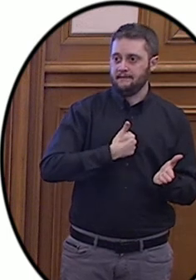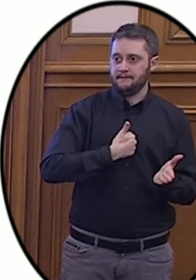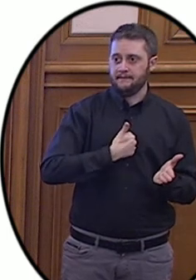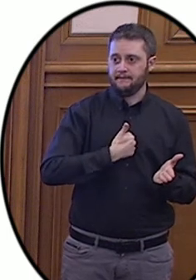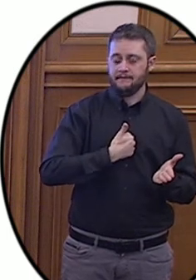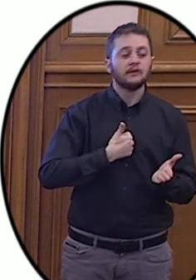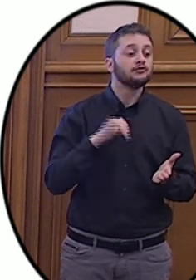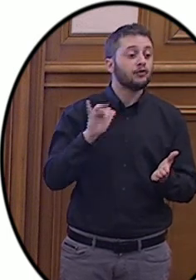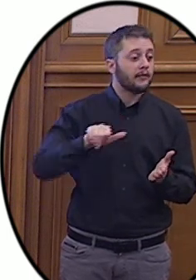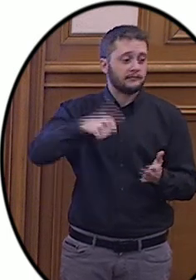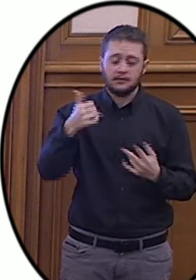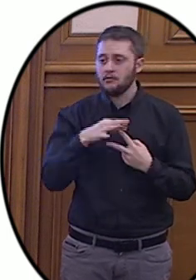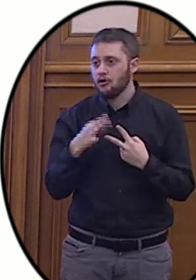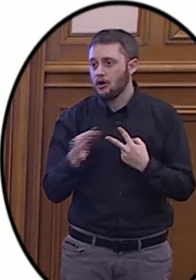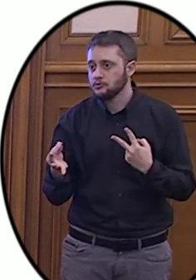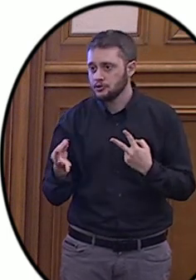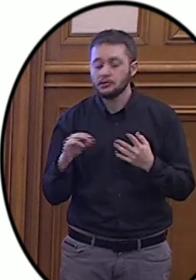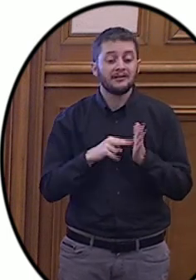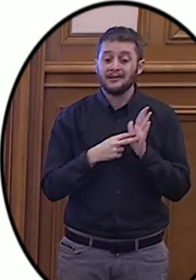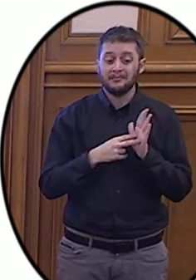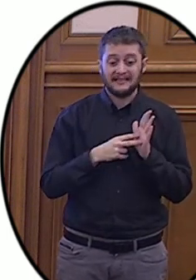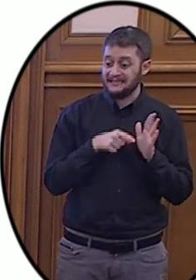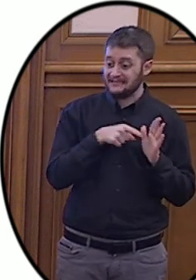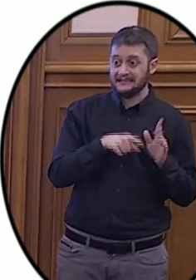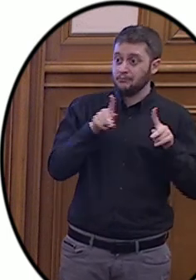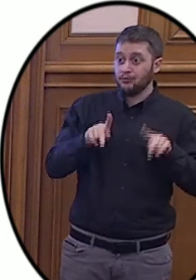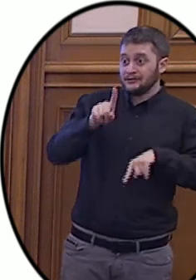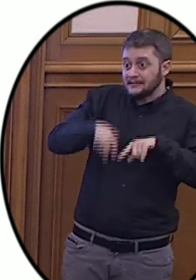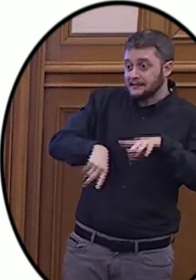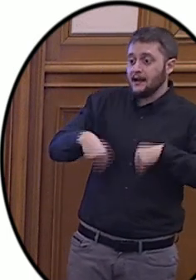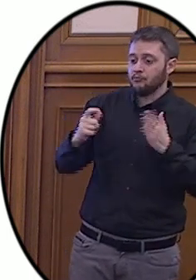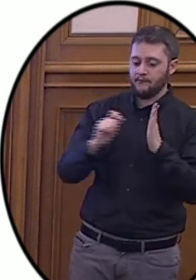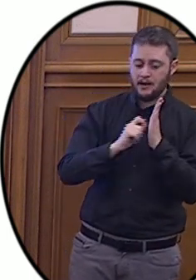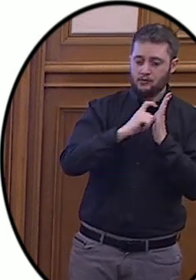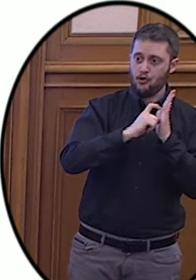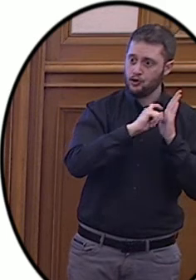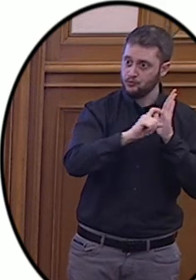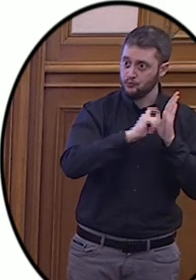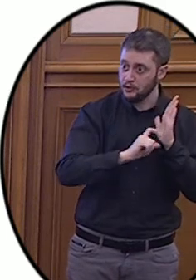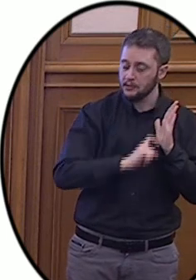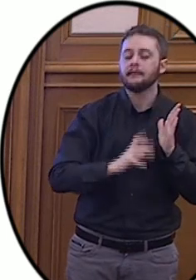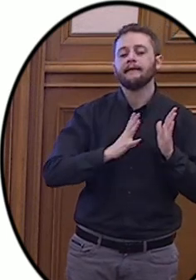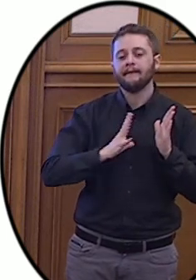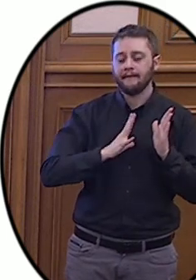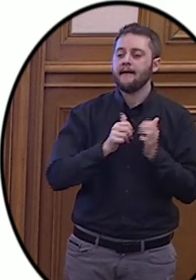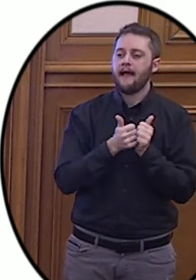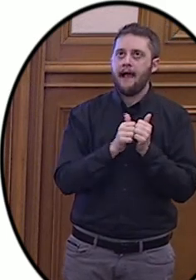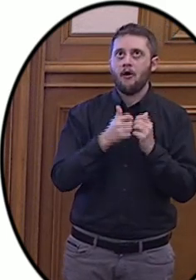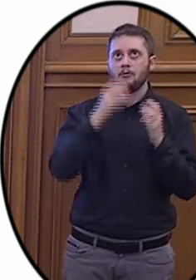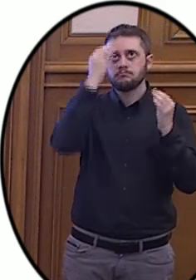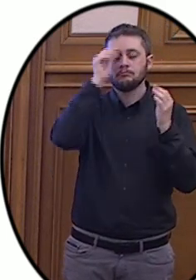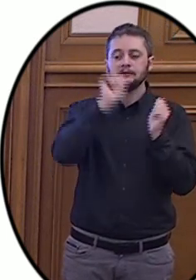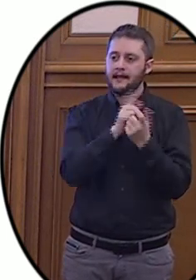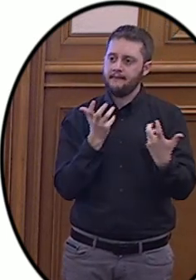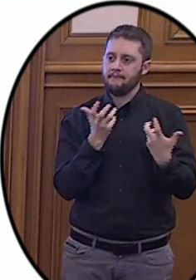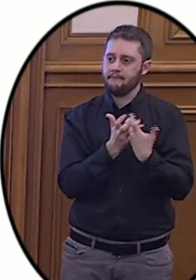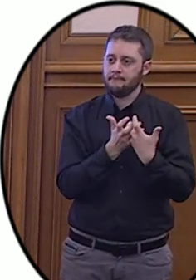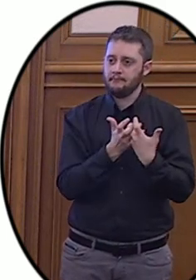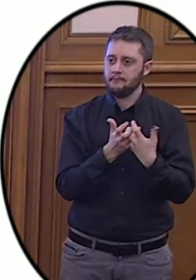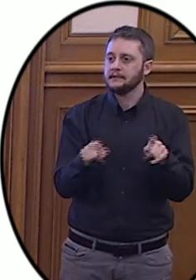be an alternative that would accomplish the same goal and would be sufficient to meet the need in that